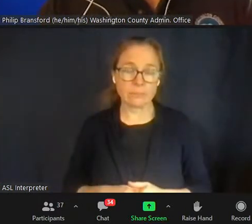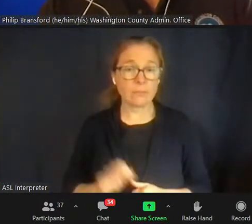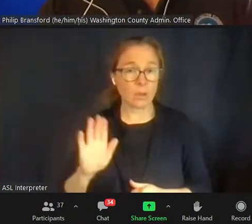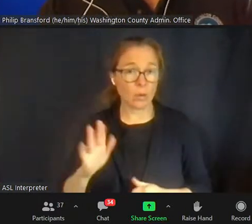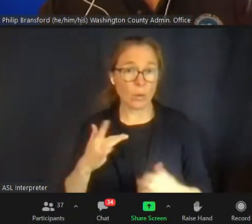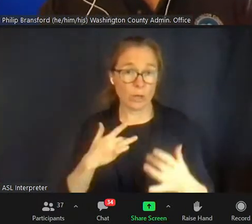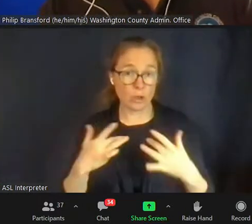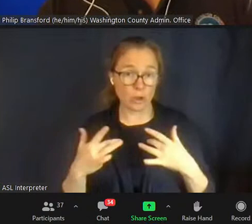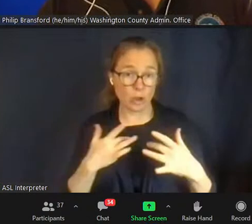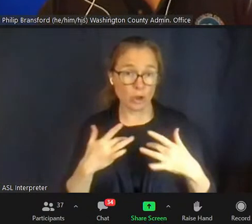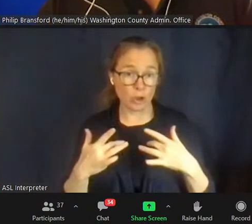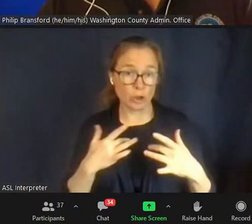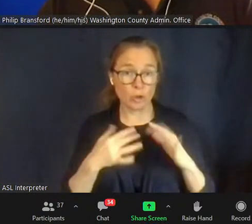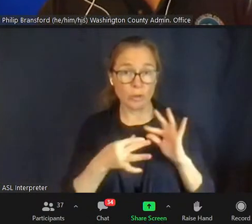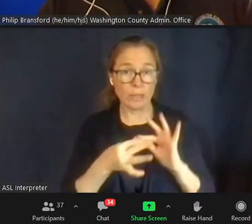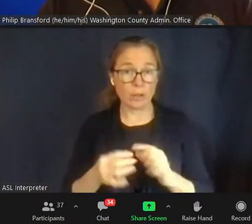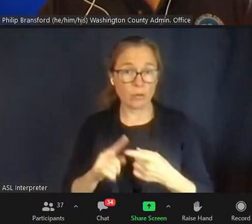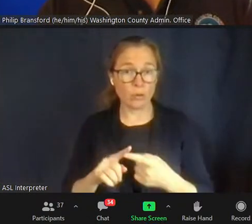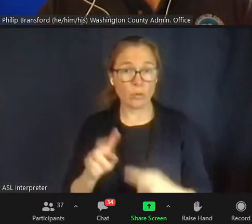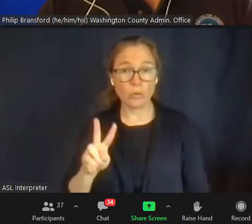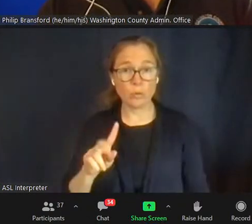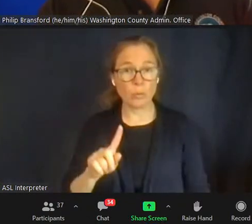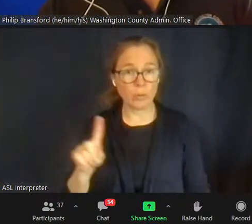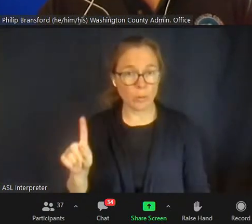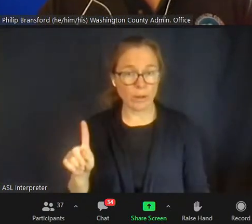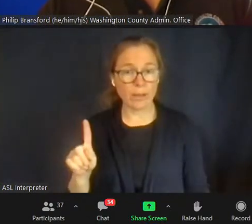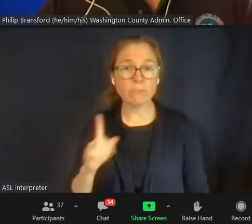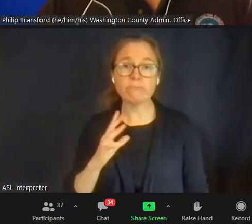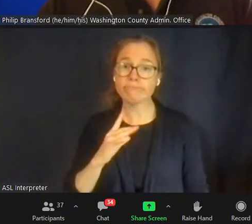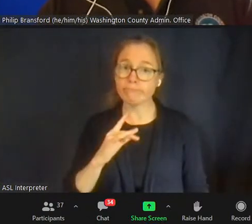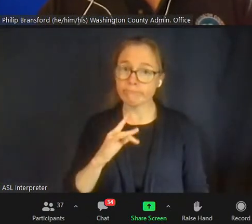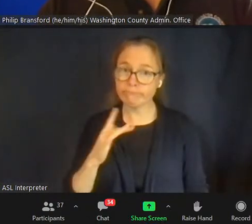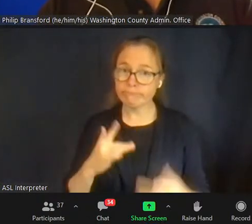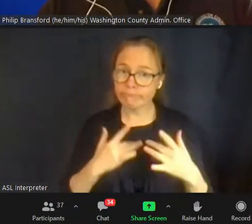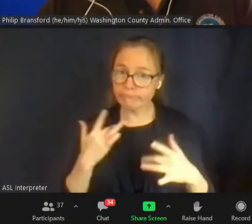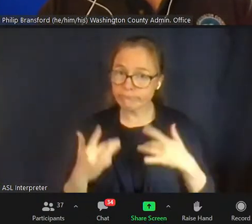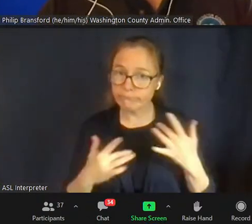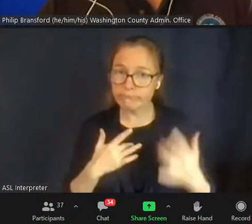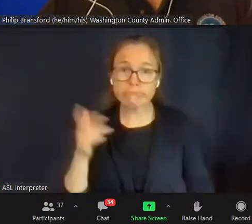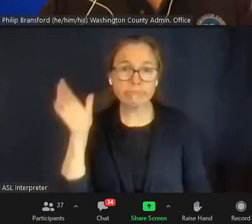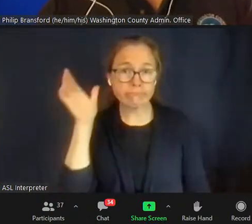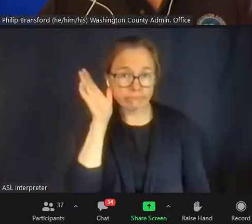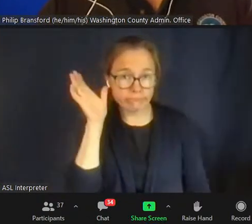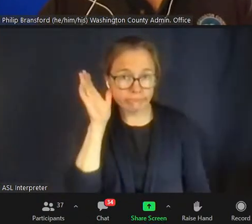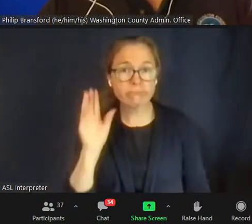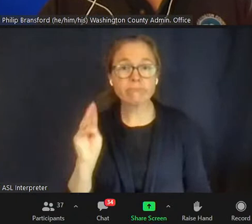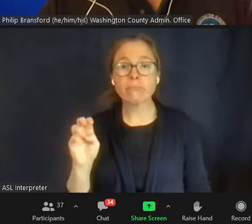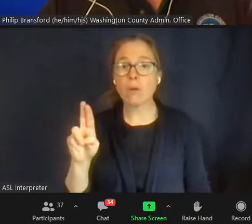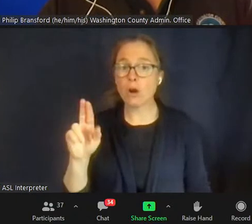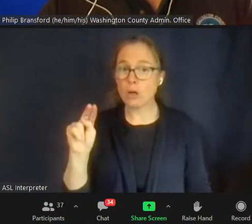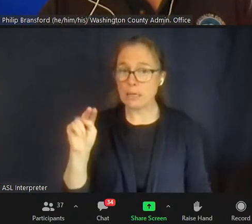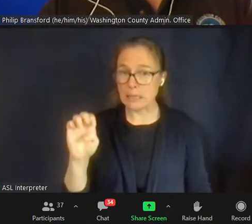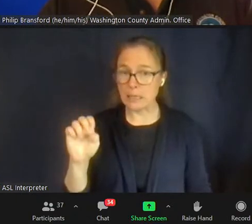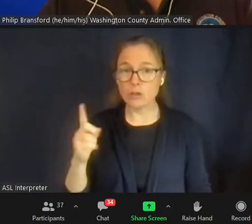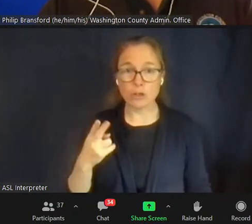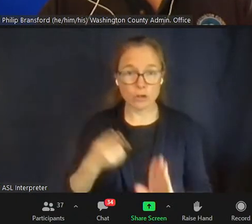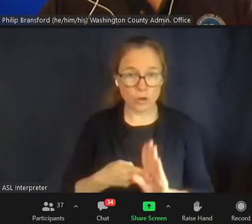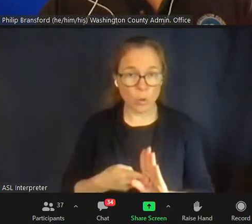came around 211, and I'm really excited that Marnie was able to join in and share